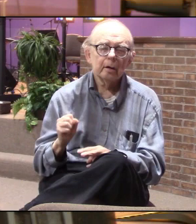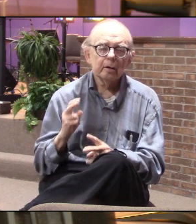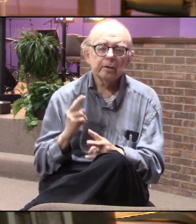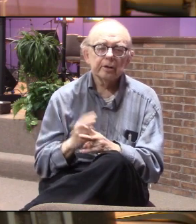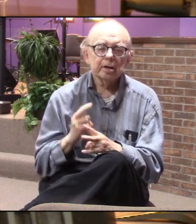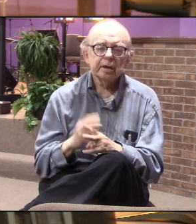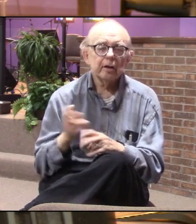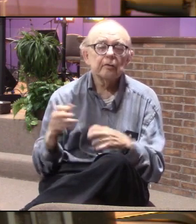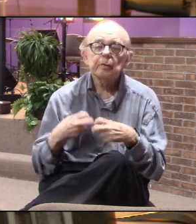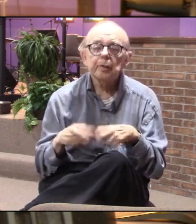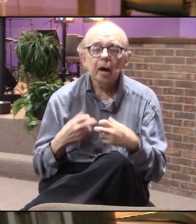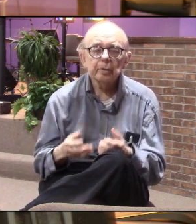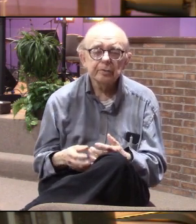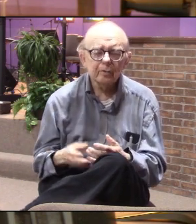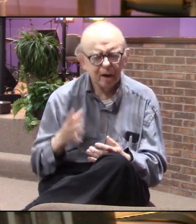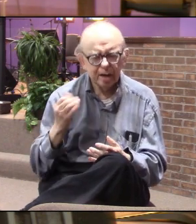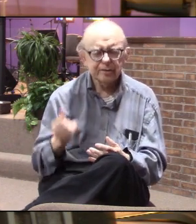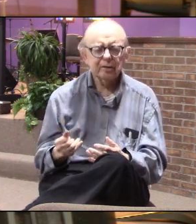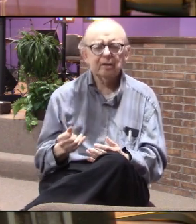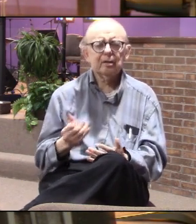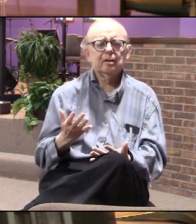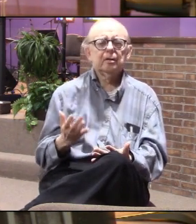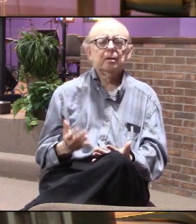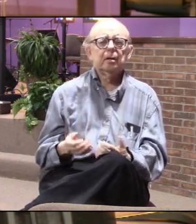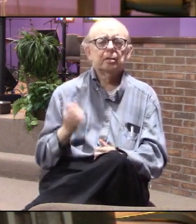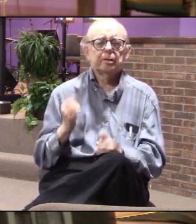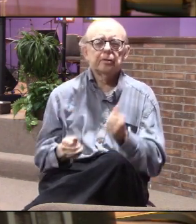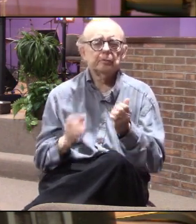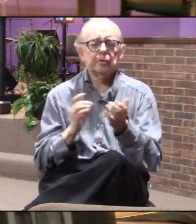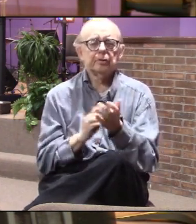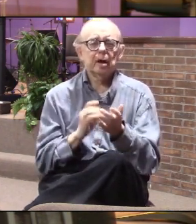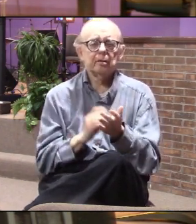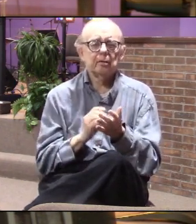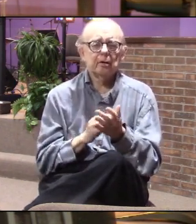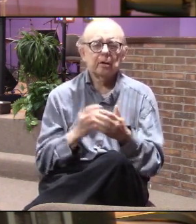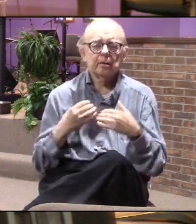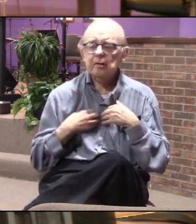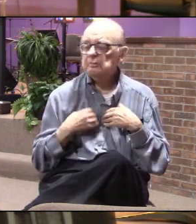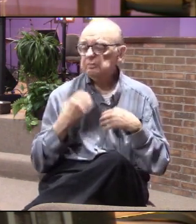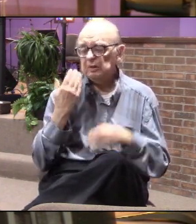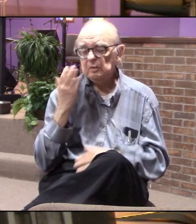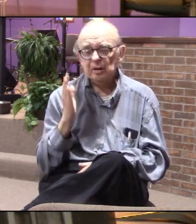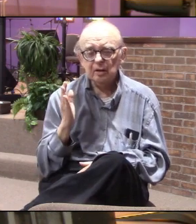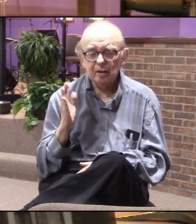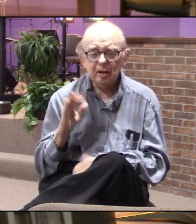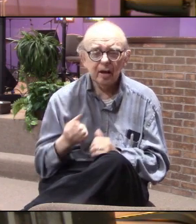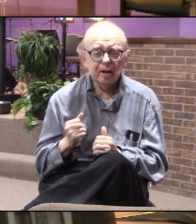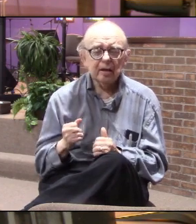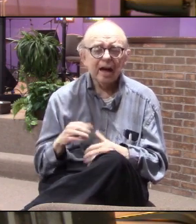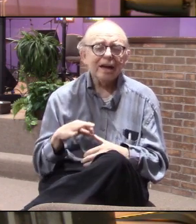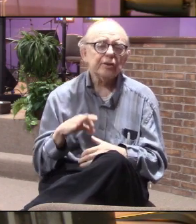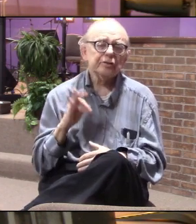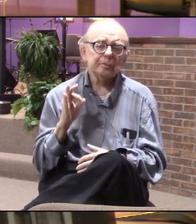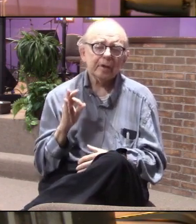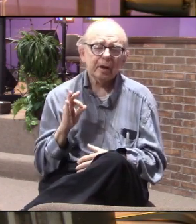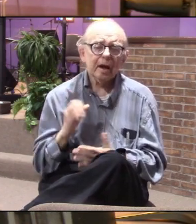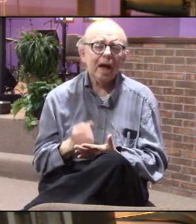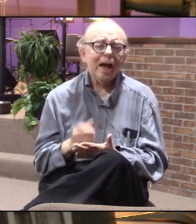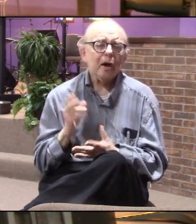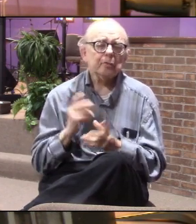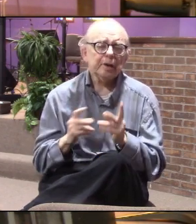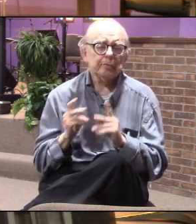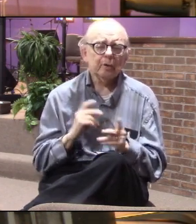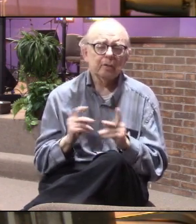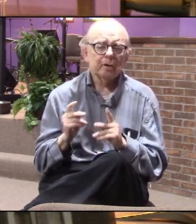the issues. Why? Because most doctors have no idea how to spiritually help